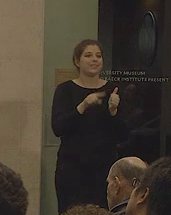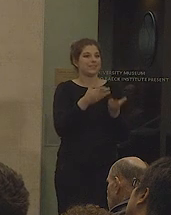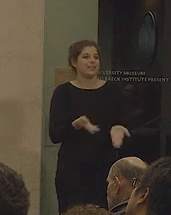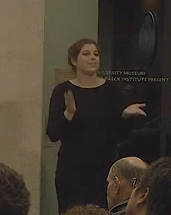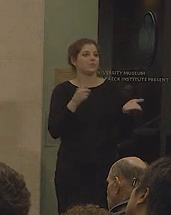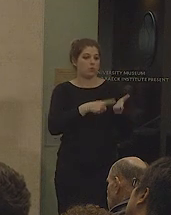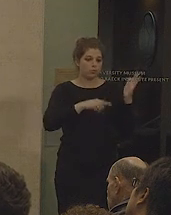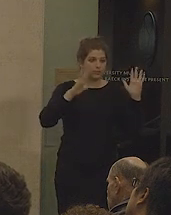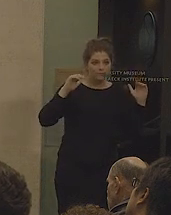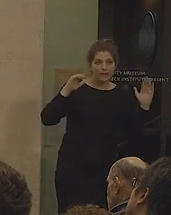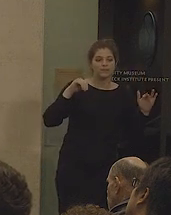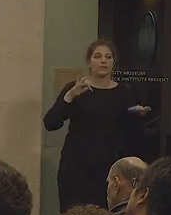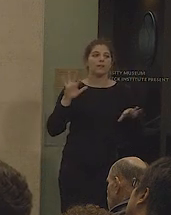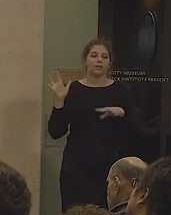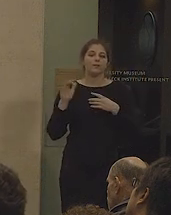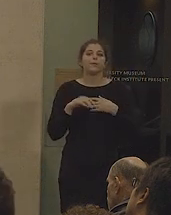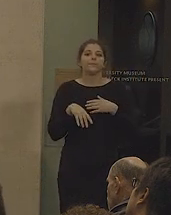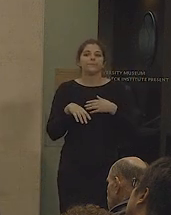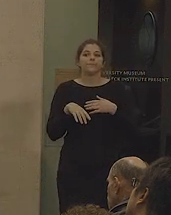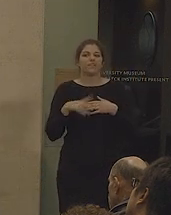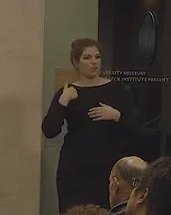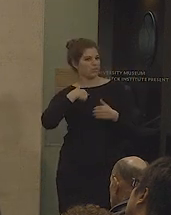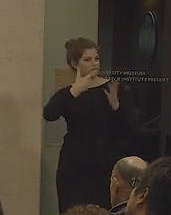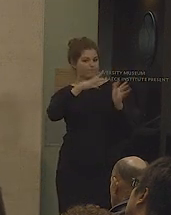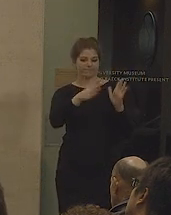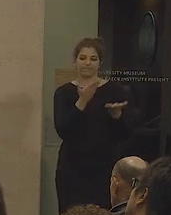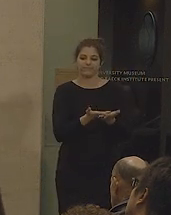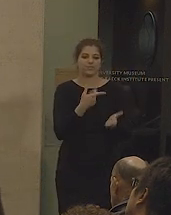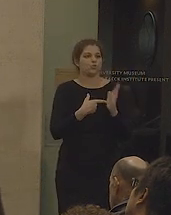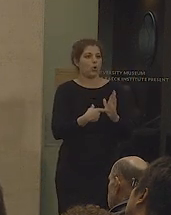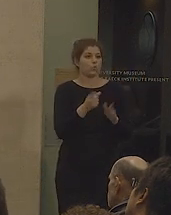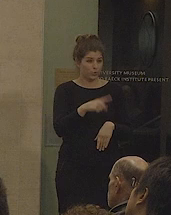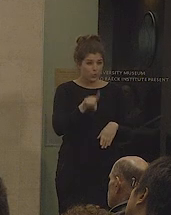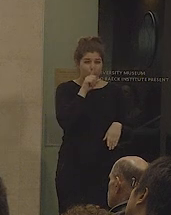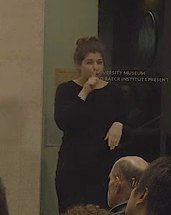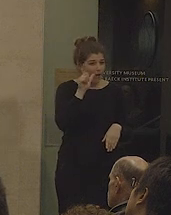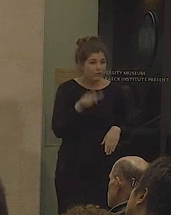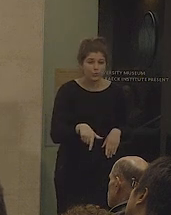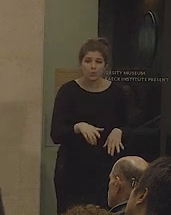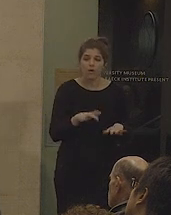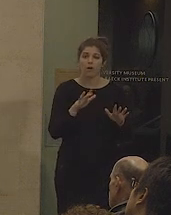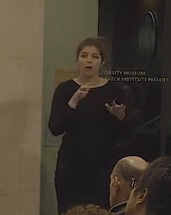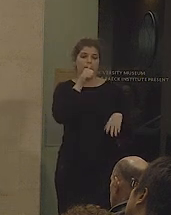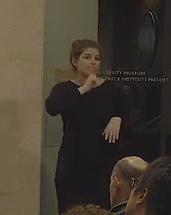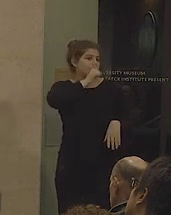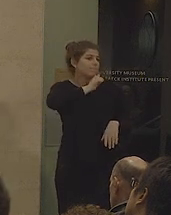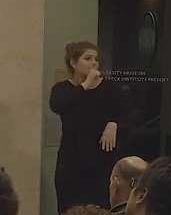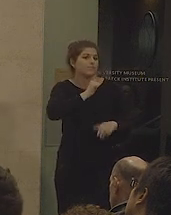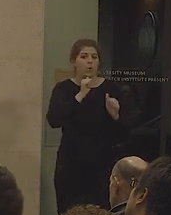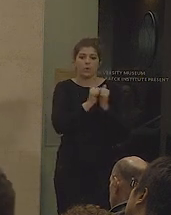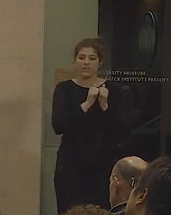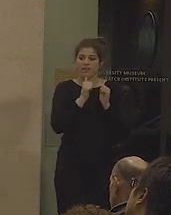things, what to expect. And we have shown that you don't have to put up with